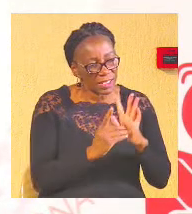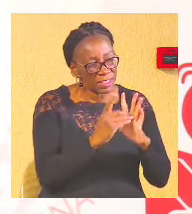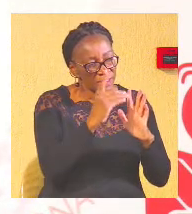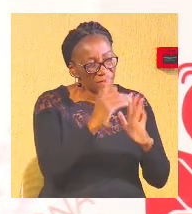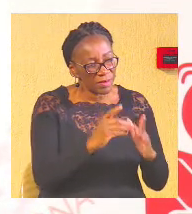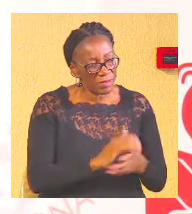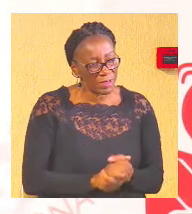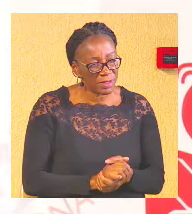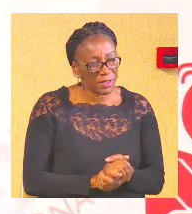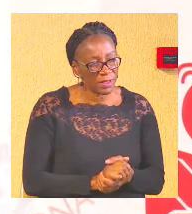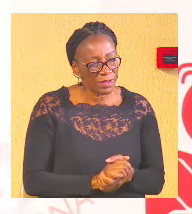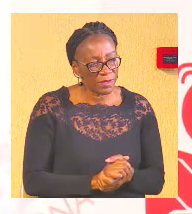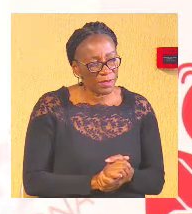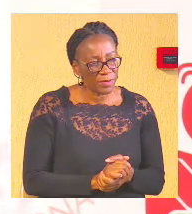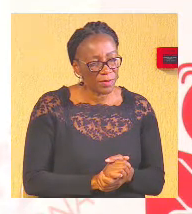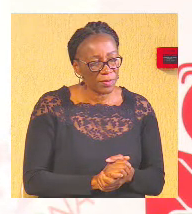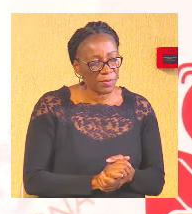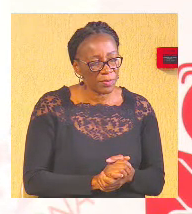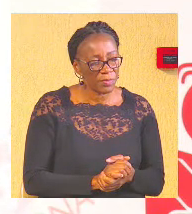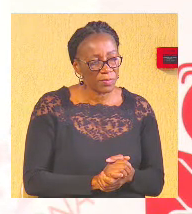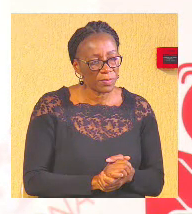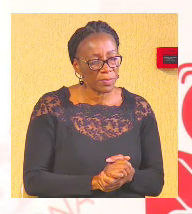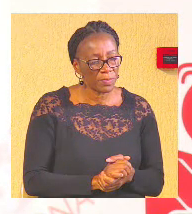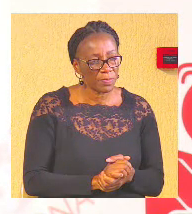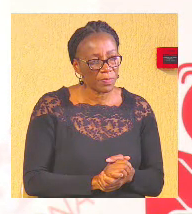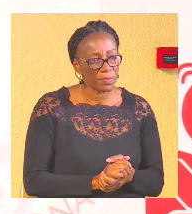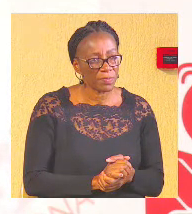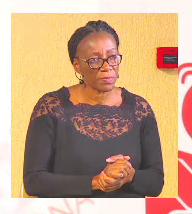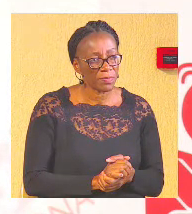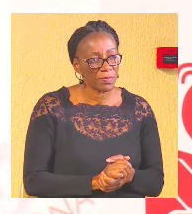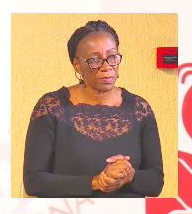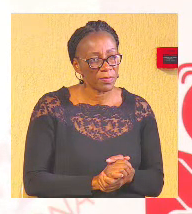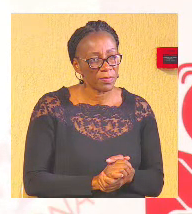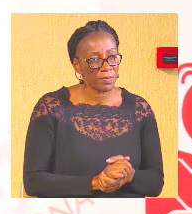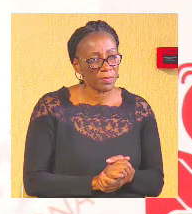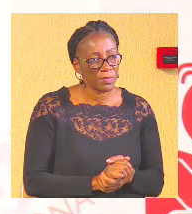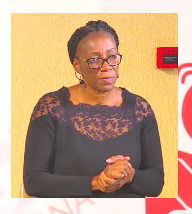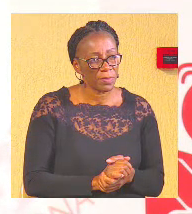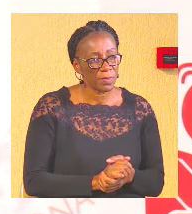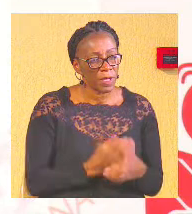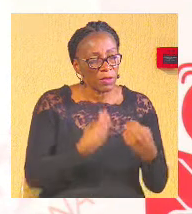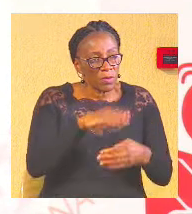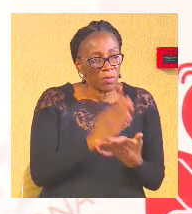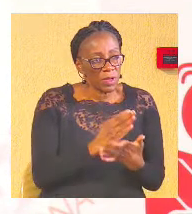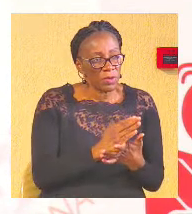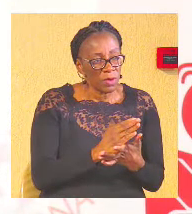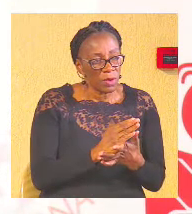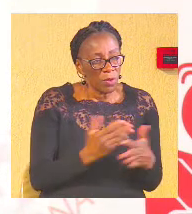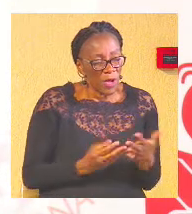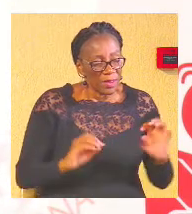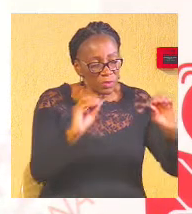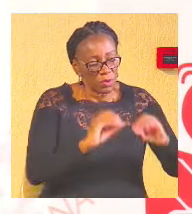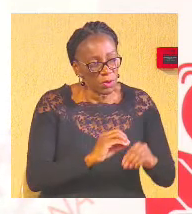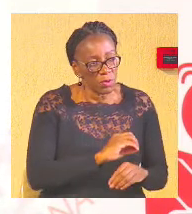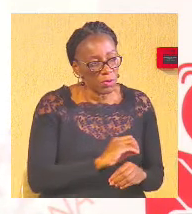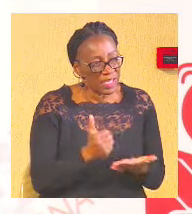councils. For there where there is no fresh water supply, for example, your NAM waters, then